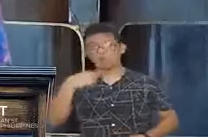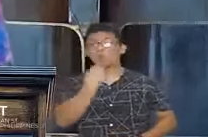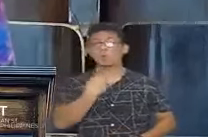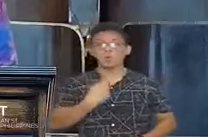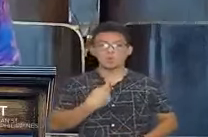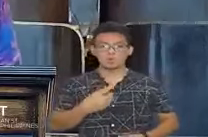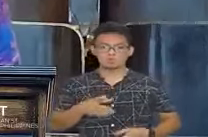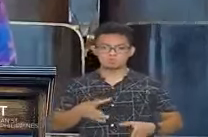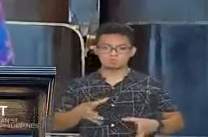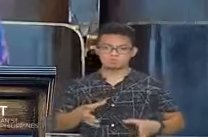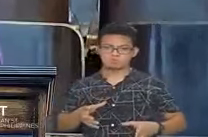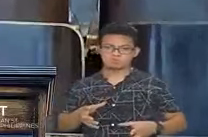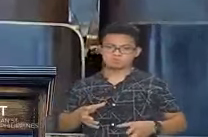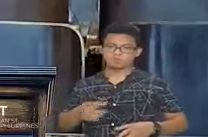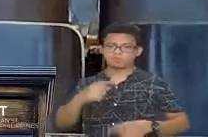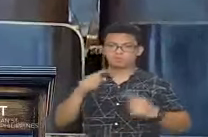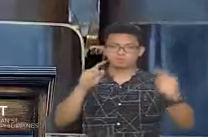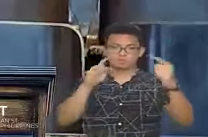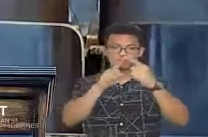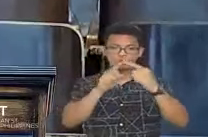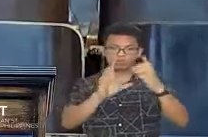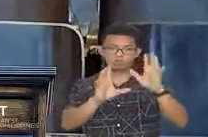be devoured by wickedness.